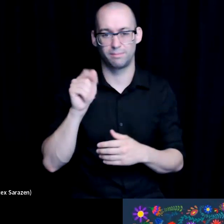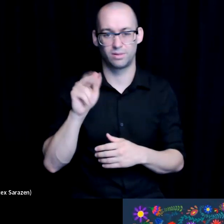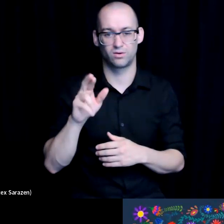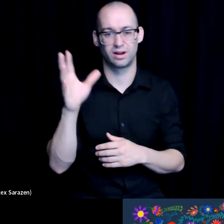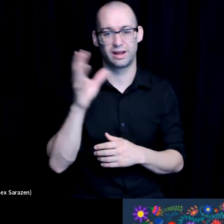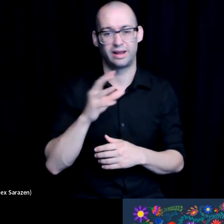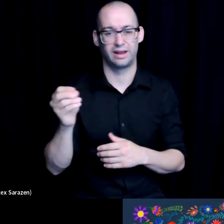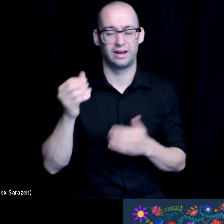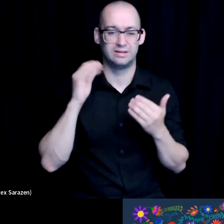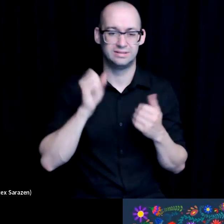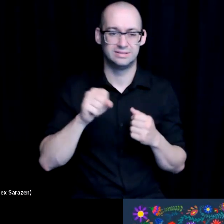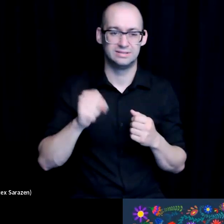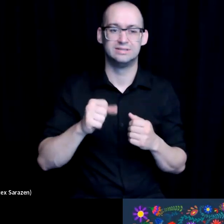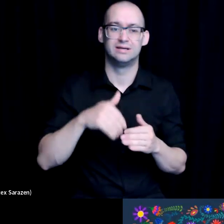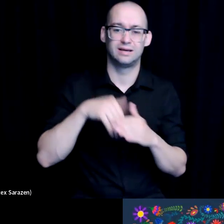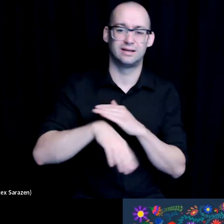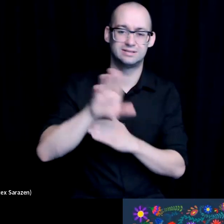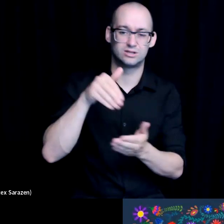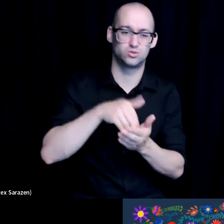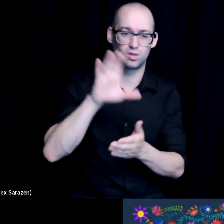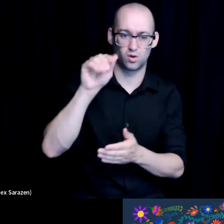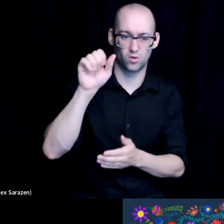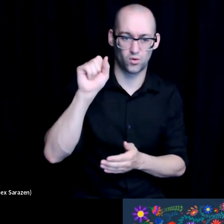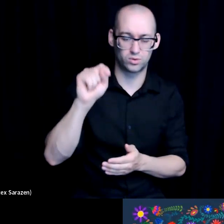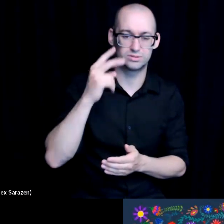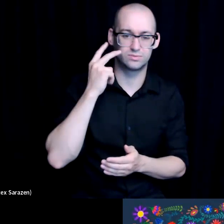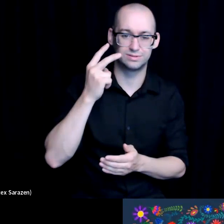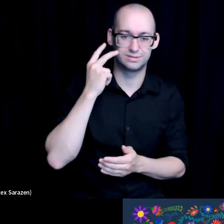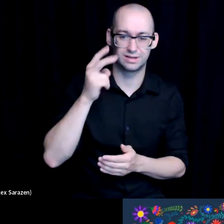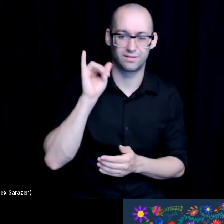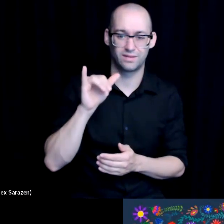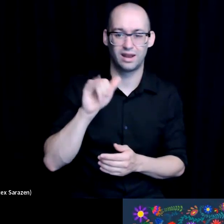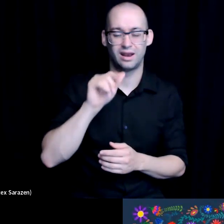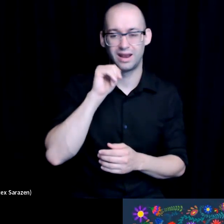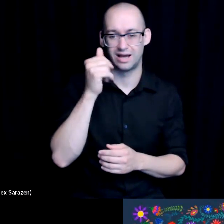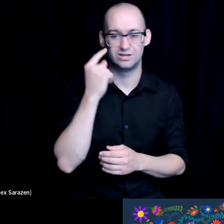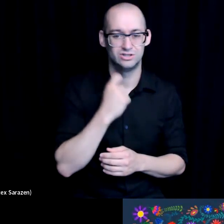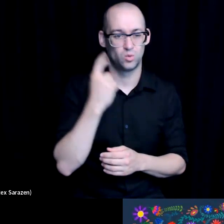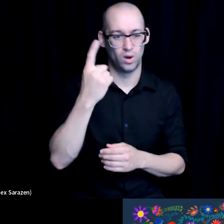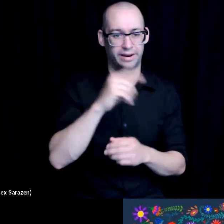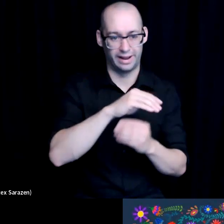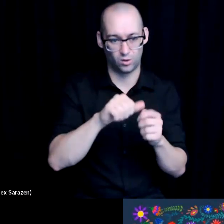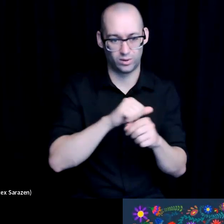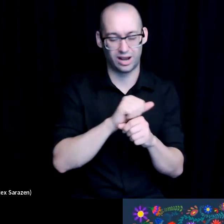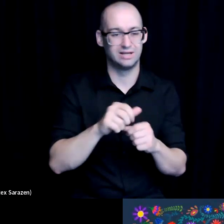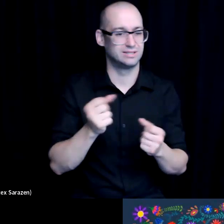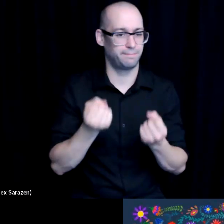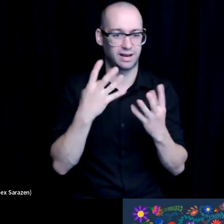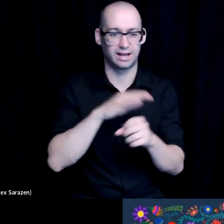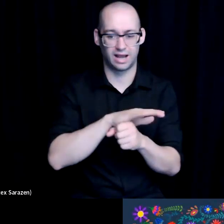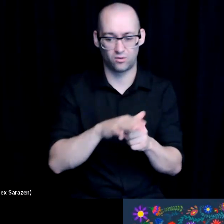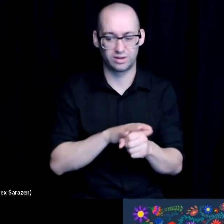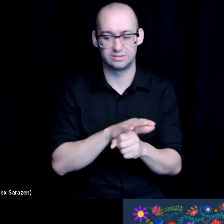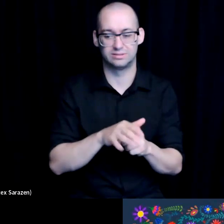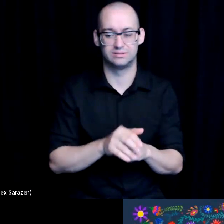and finally in Central Coast, so we're seeing, right, that it's not just one region, but so many regions across California, but